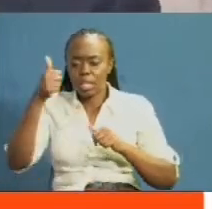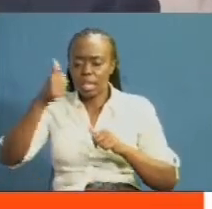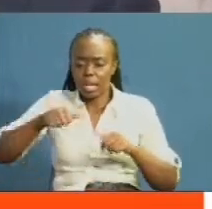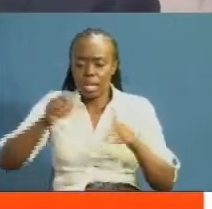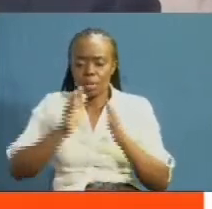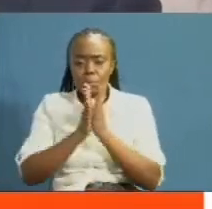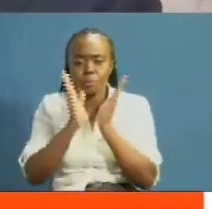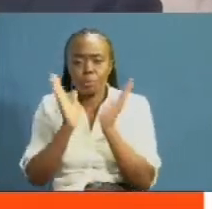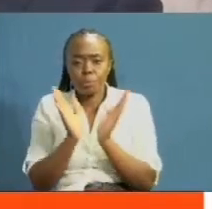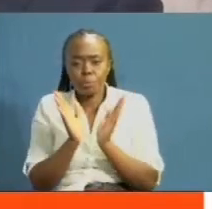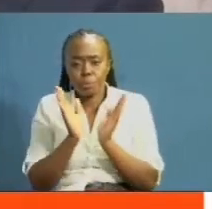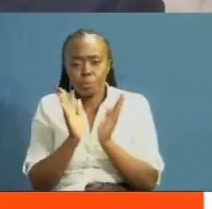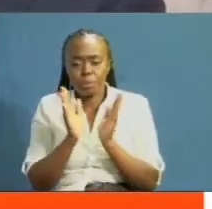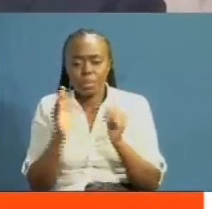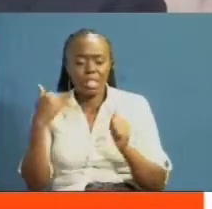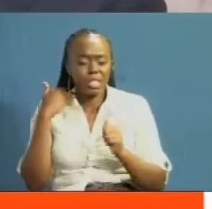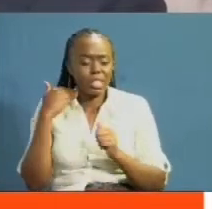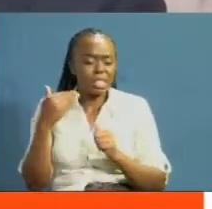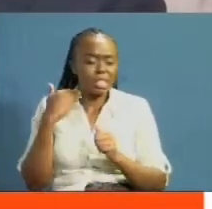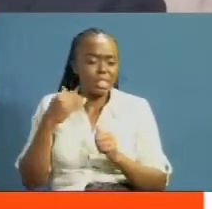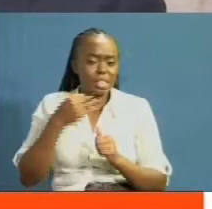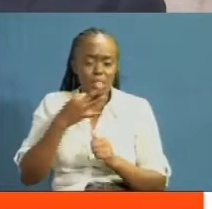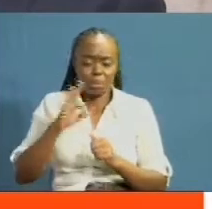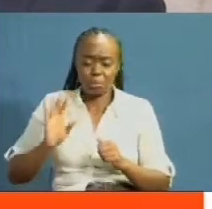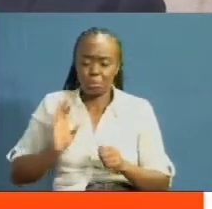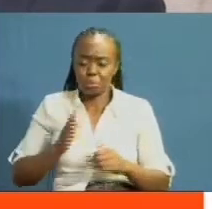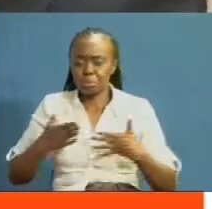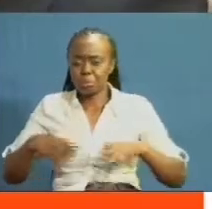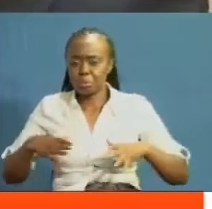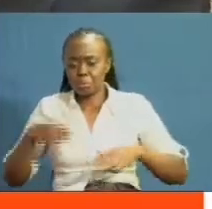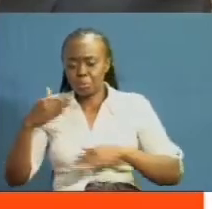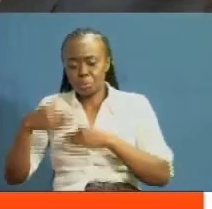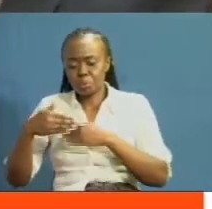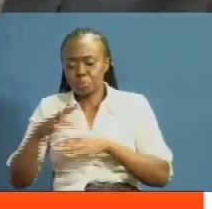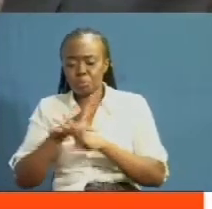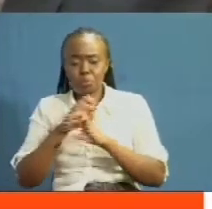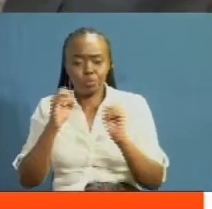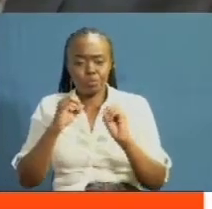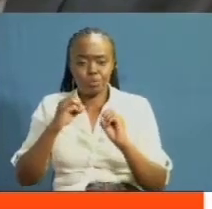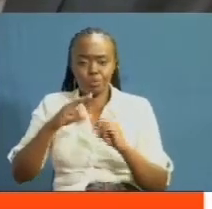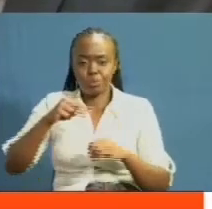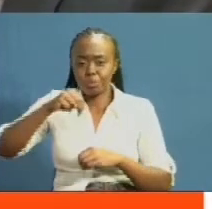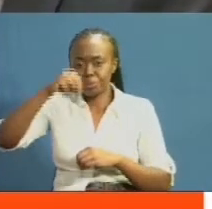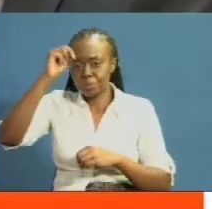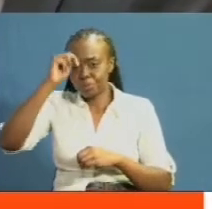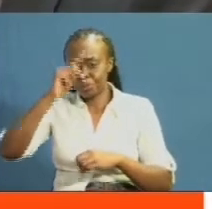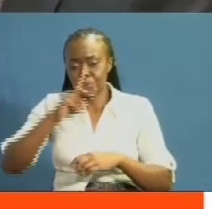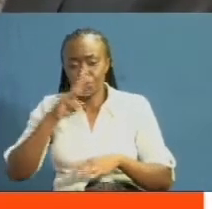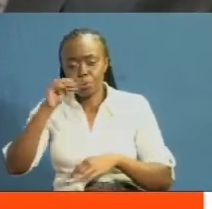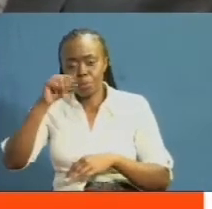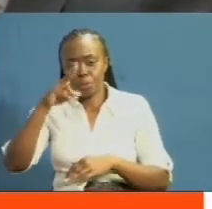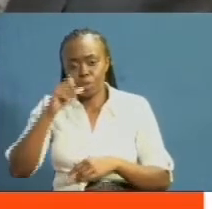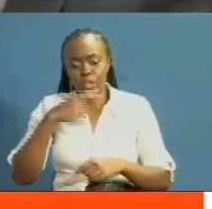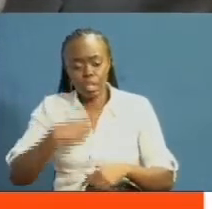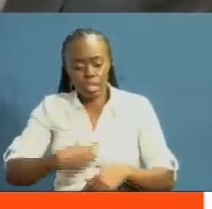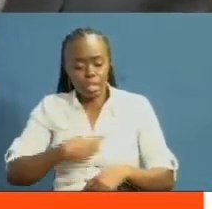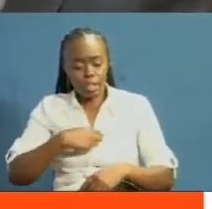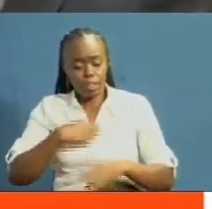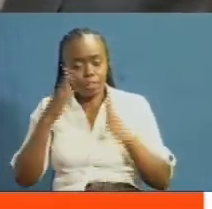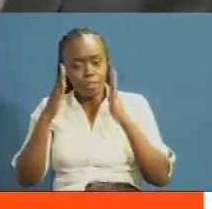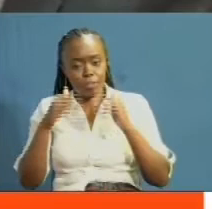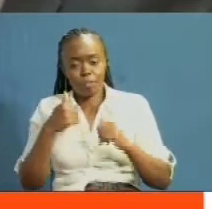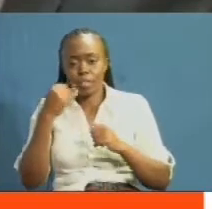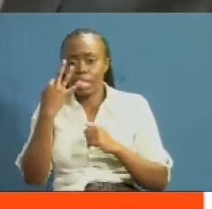more killing of our people along that border. Narok North MP Moitalel Olekenta revisited the killing